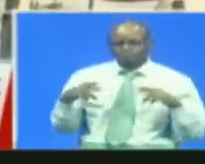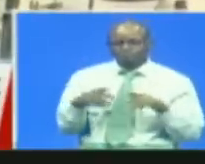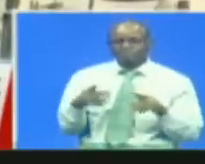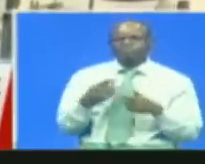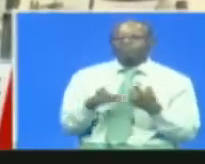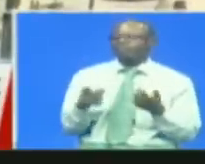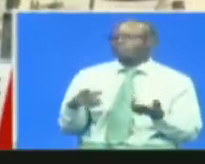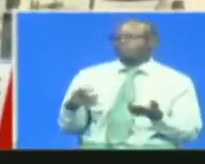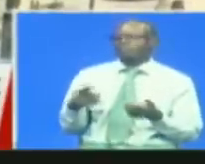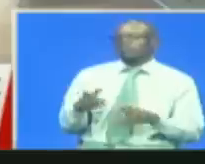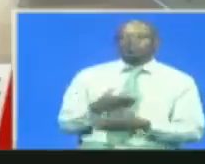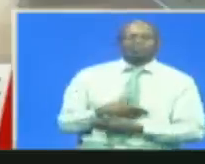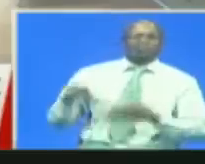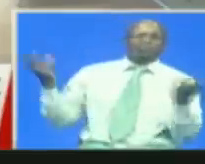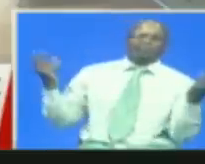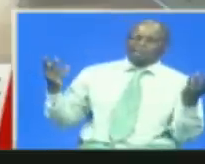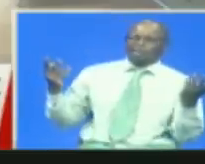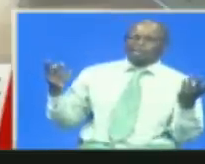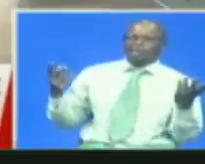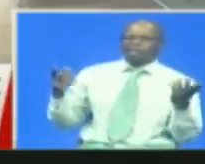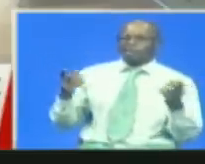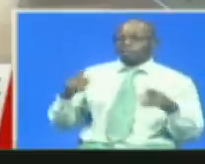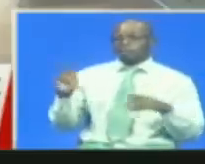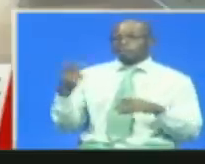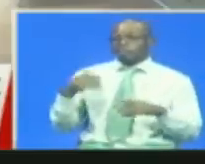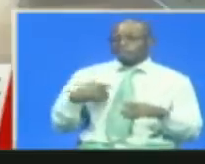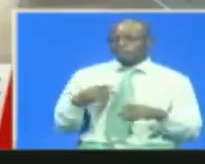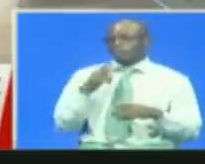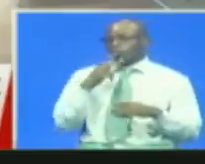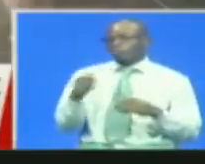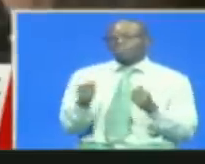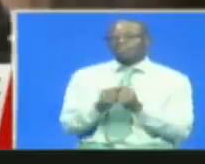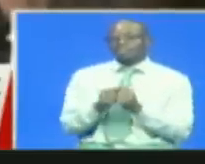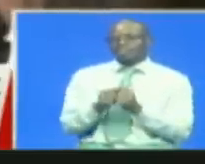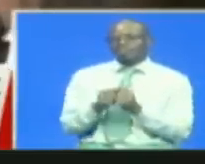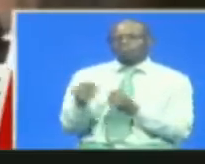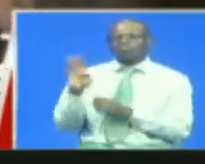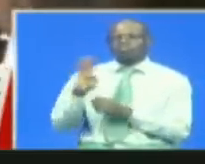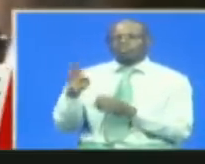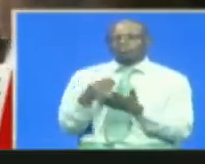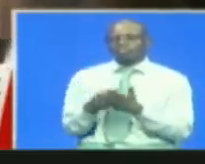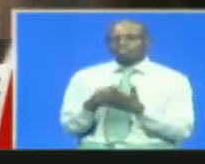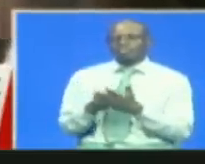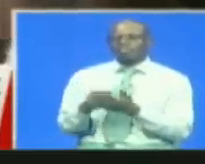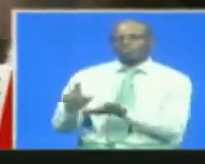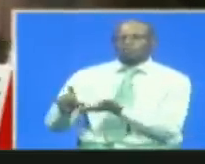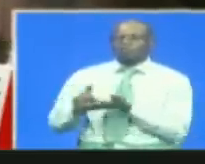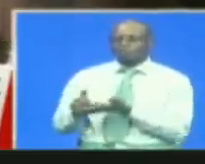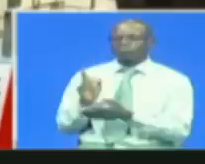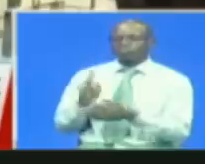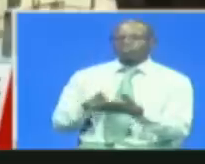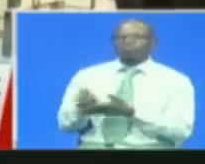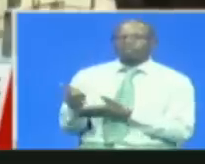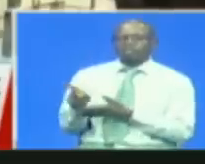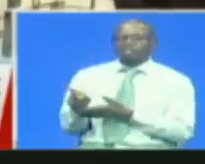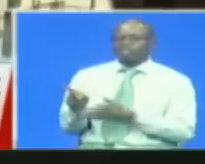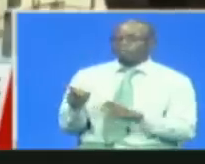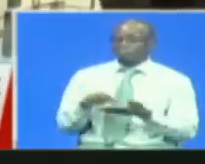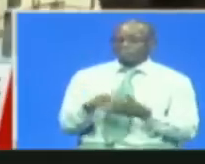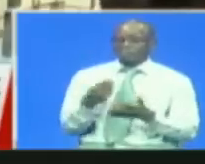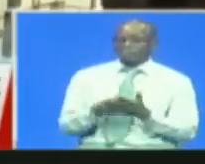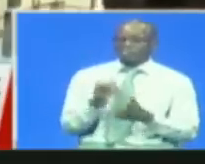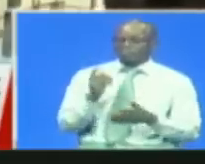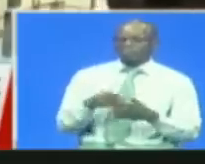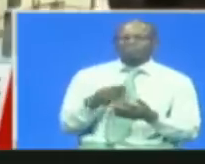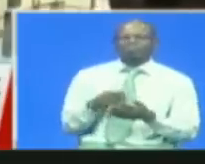borrowing 210 billion shillings in a new Eurobond to repay the first? That Kenya has to borrow to finance her development needs